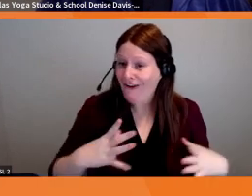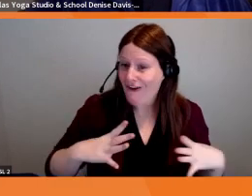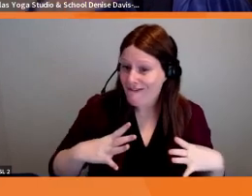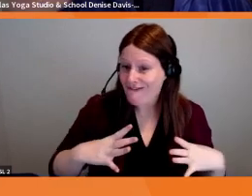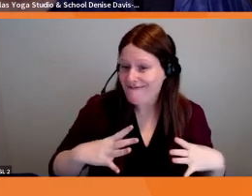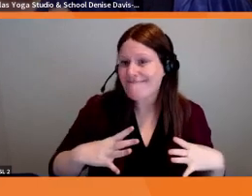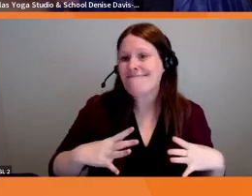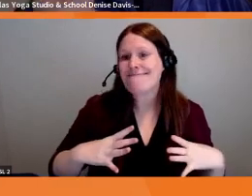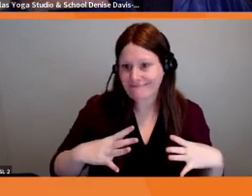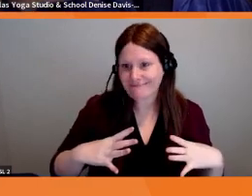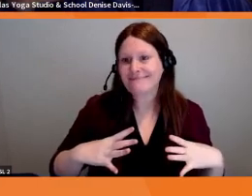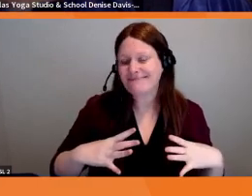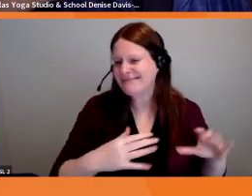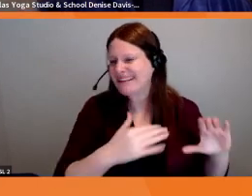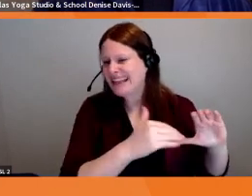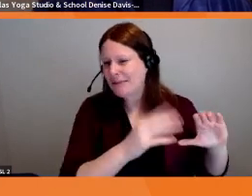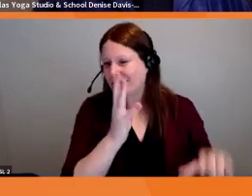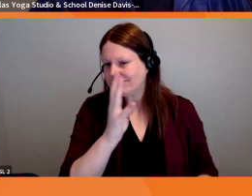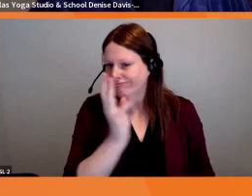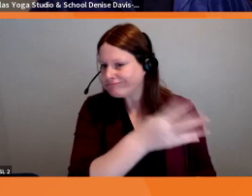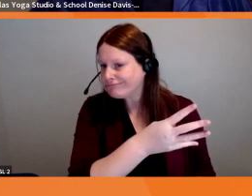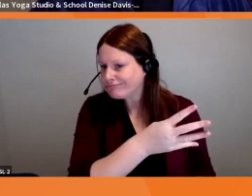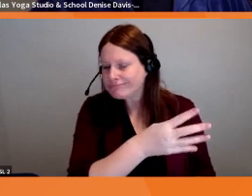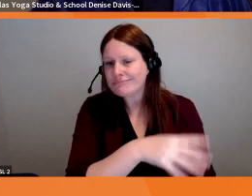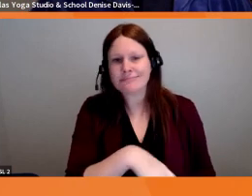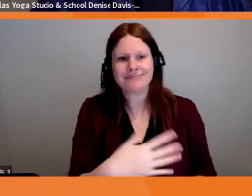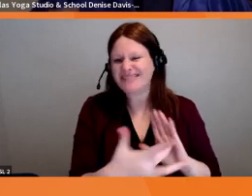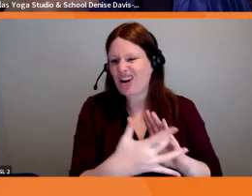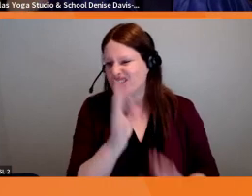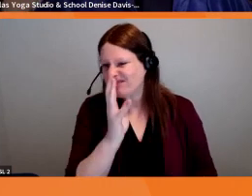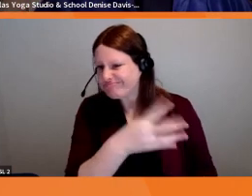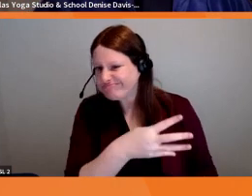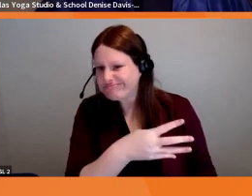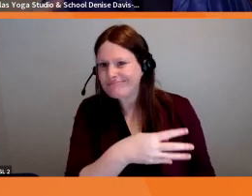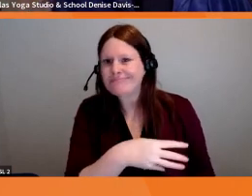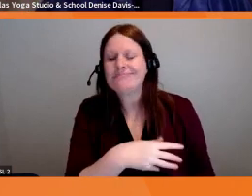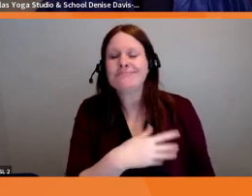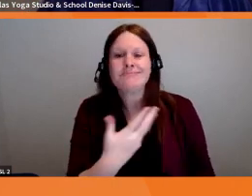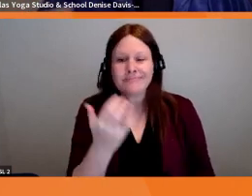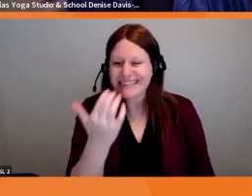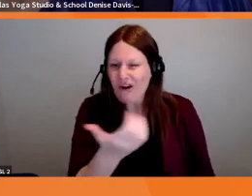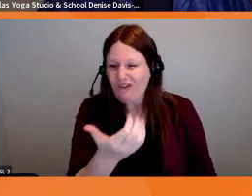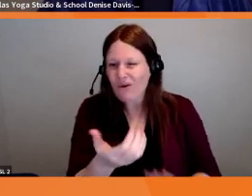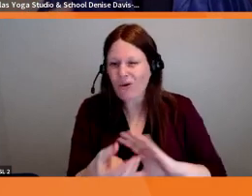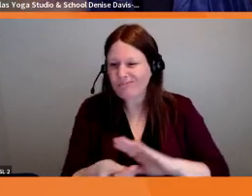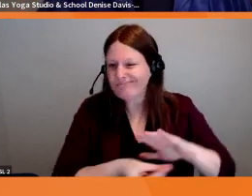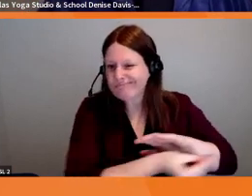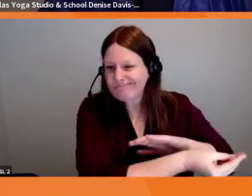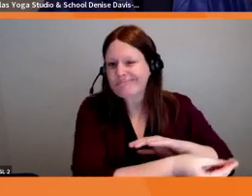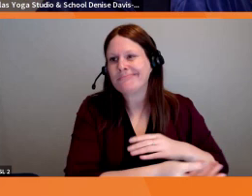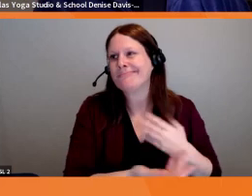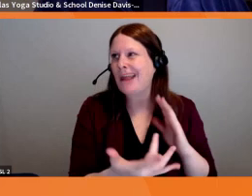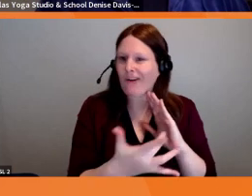where you don't answer any emails, a day away from technology, right? Getting away from our cell phones, our computers, our devices,